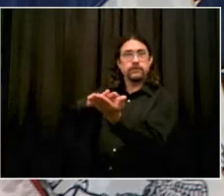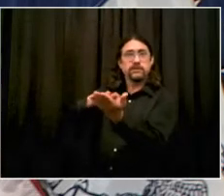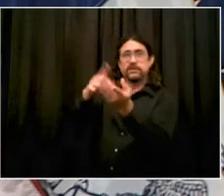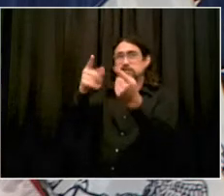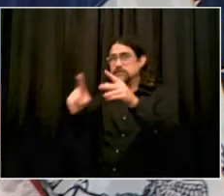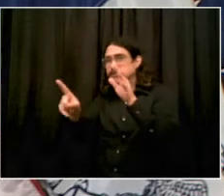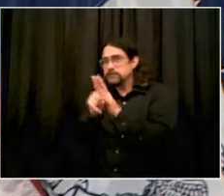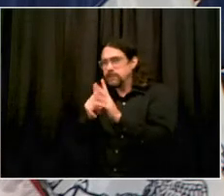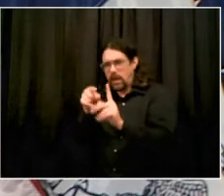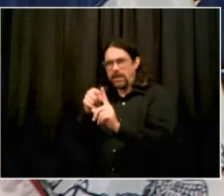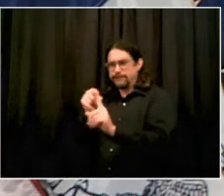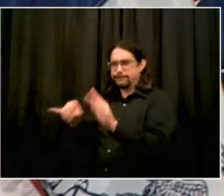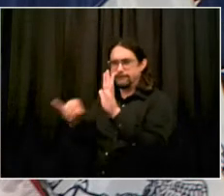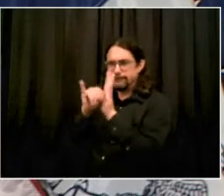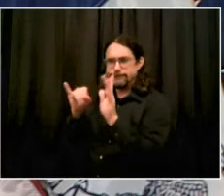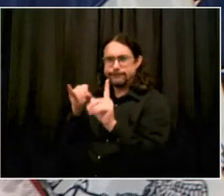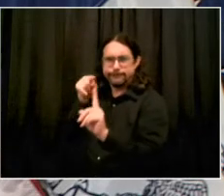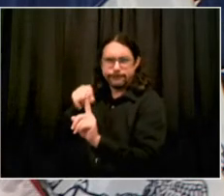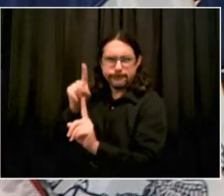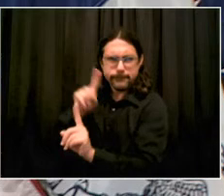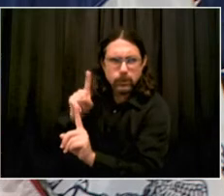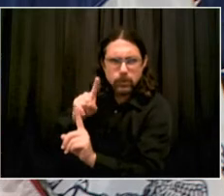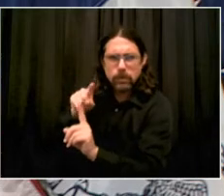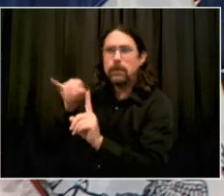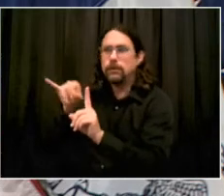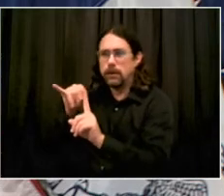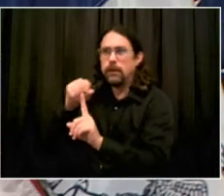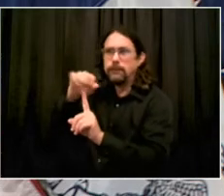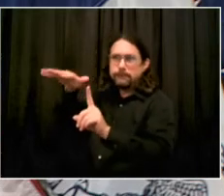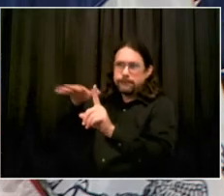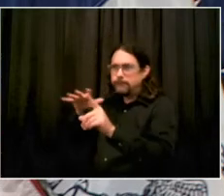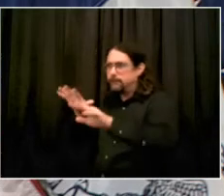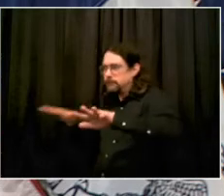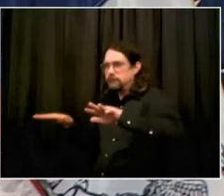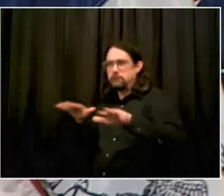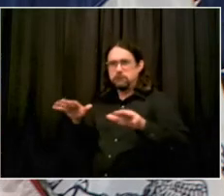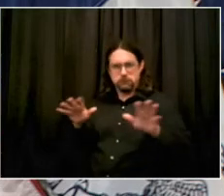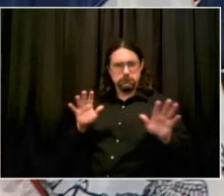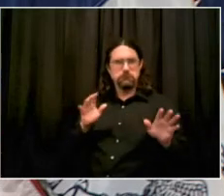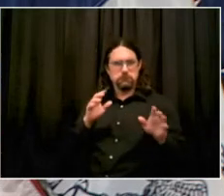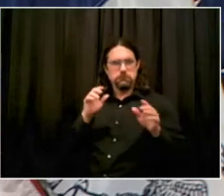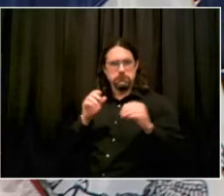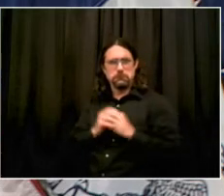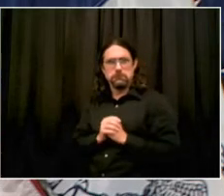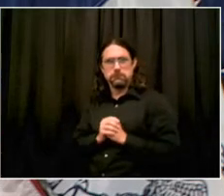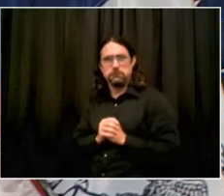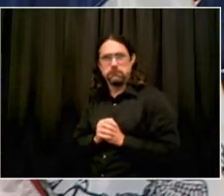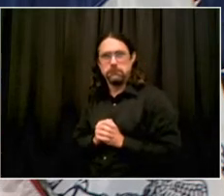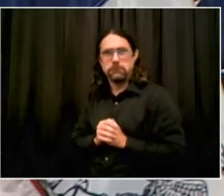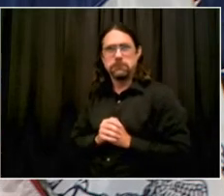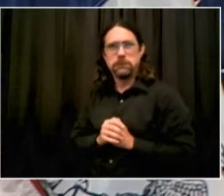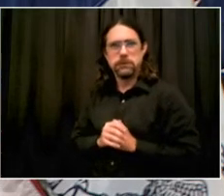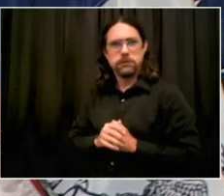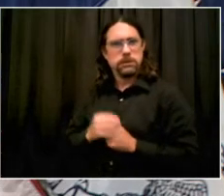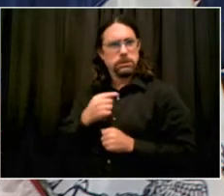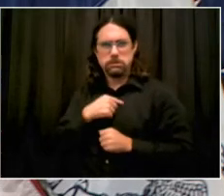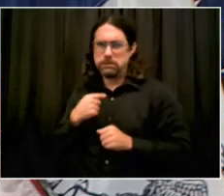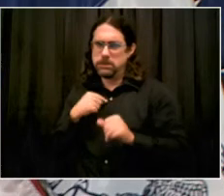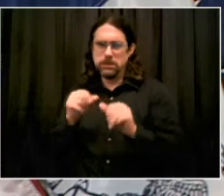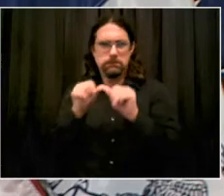those neighborhoods. We're going to watch every single day, because if we see something, we want to act on it quickly, but we don't see it. To your previous